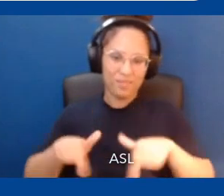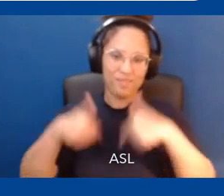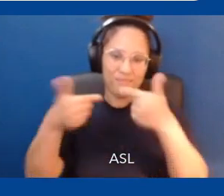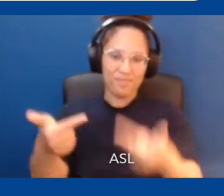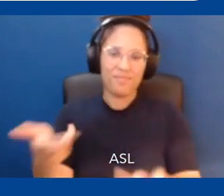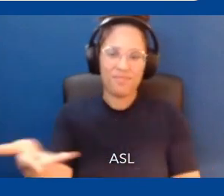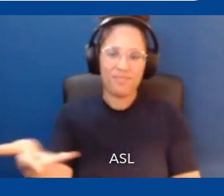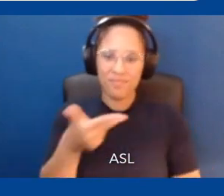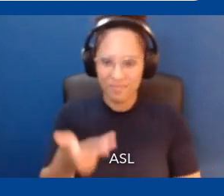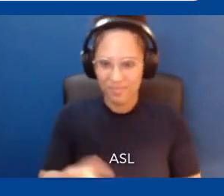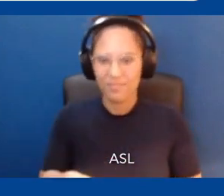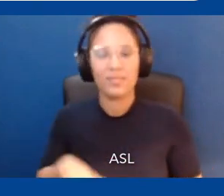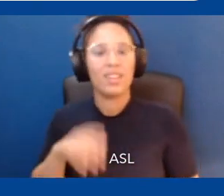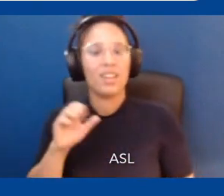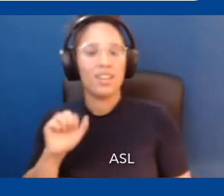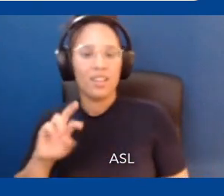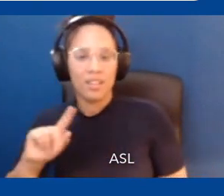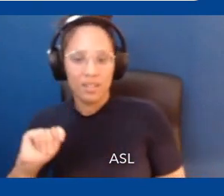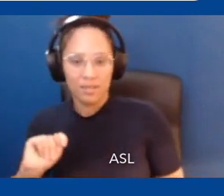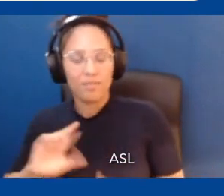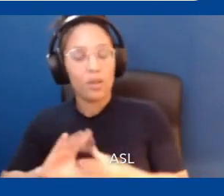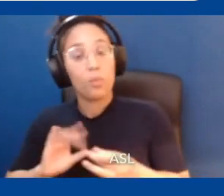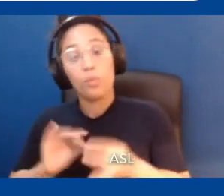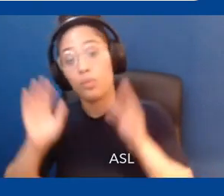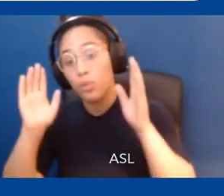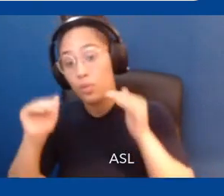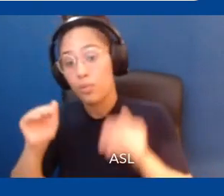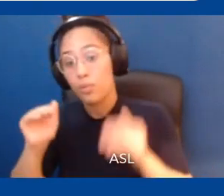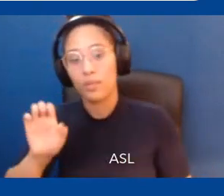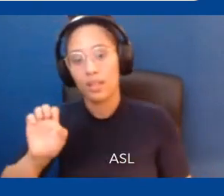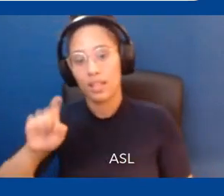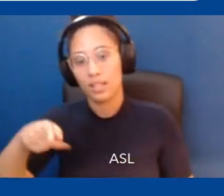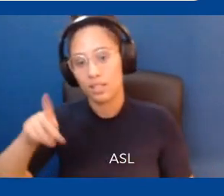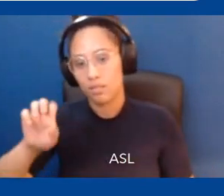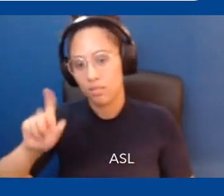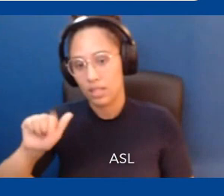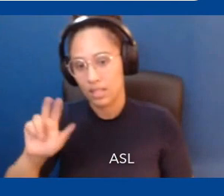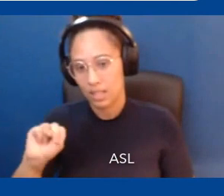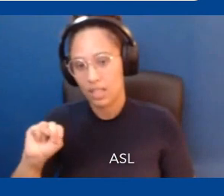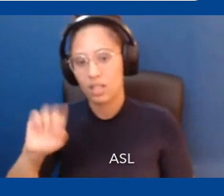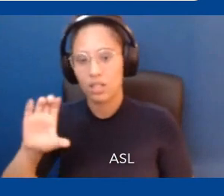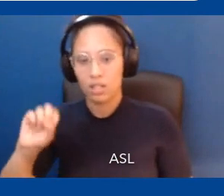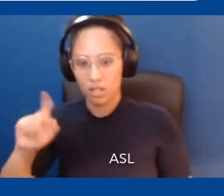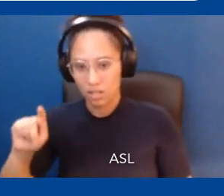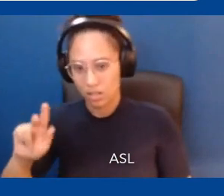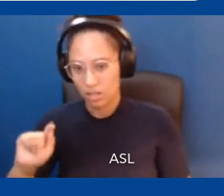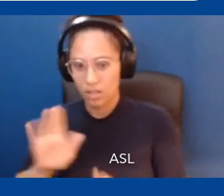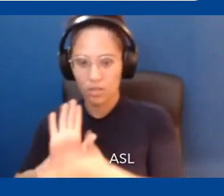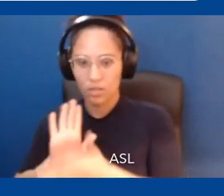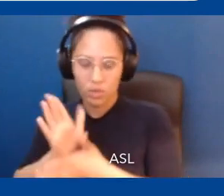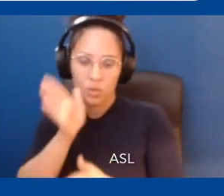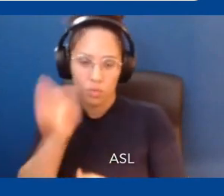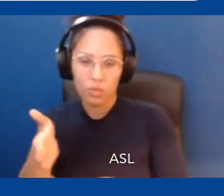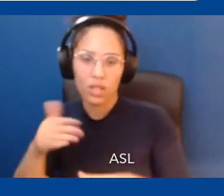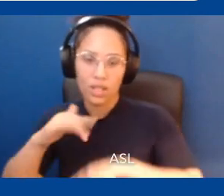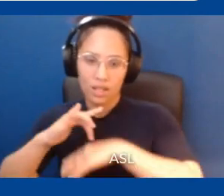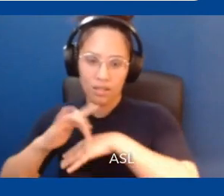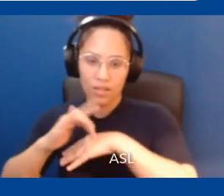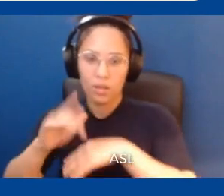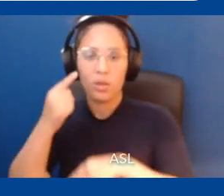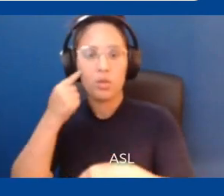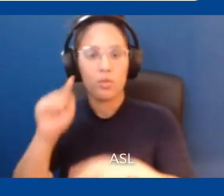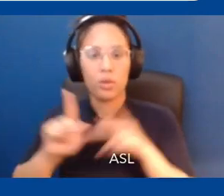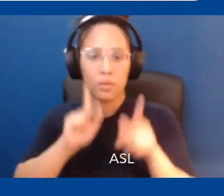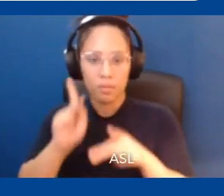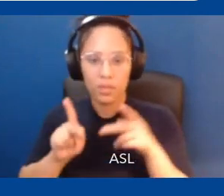Well, we're hoping that expedition content will be available for people attending this conference to view online. We